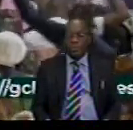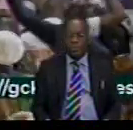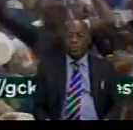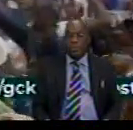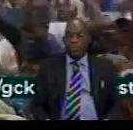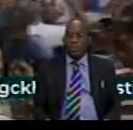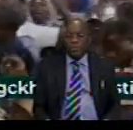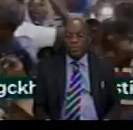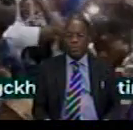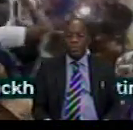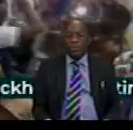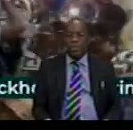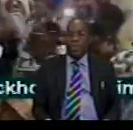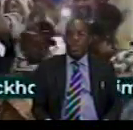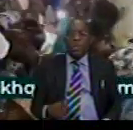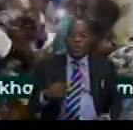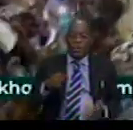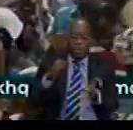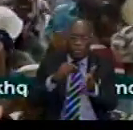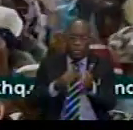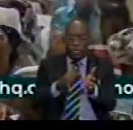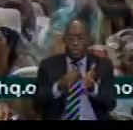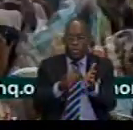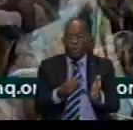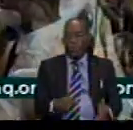Vérifiez, vérifiez.